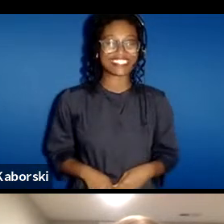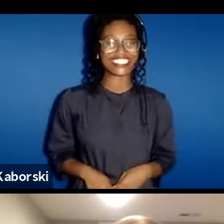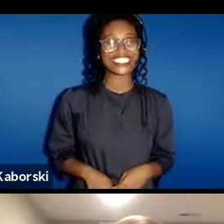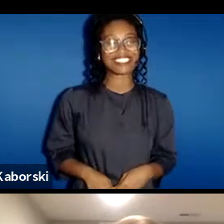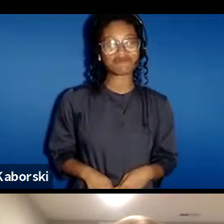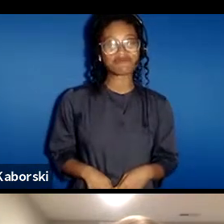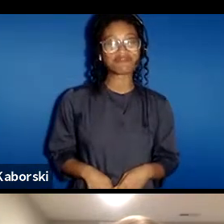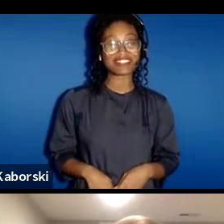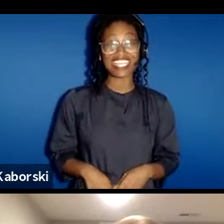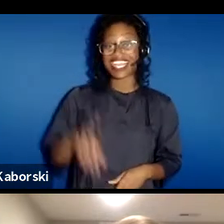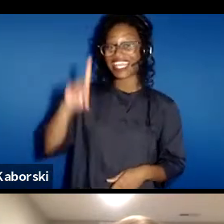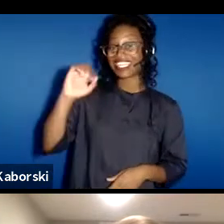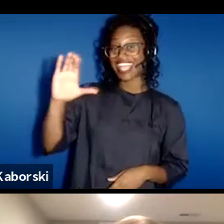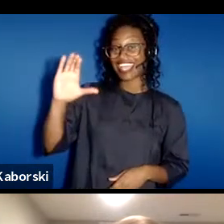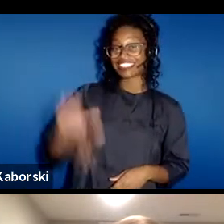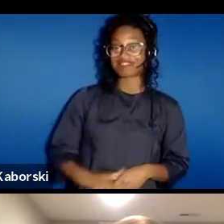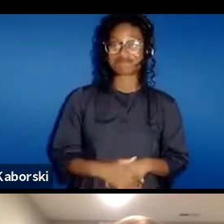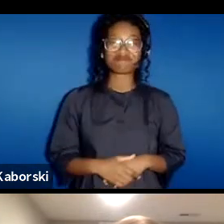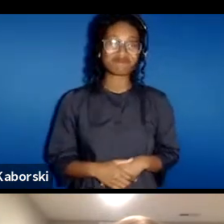Yes. Dak?